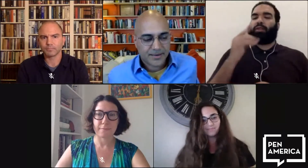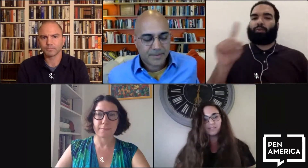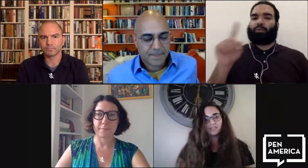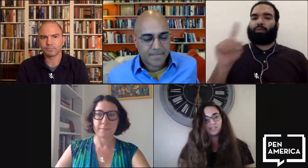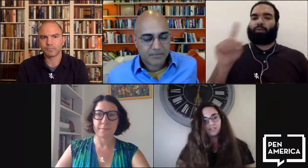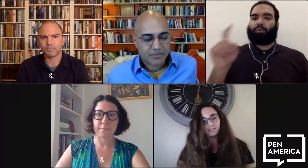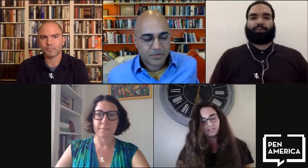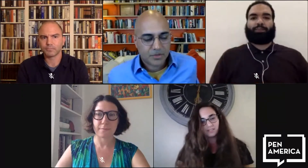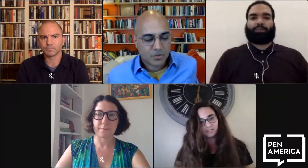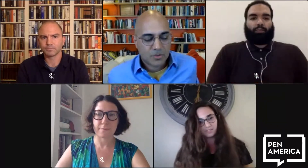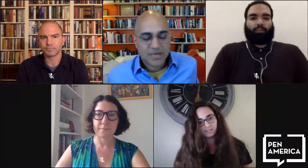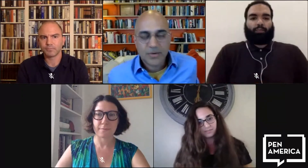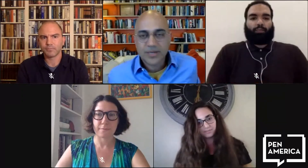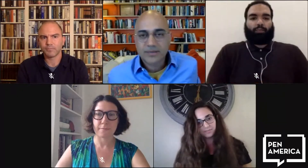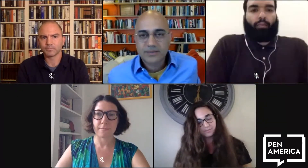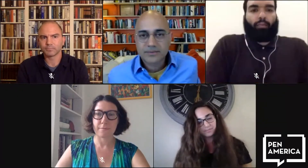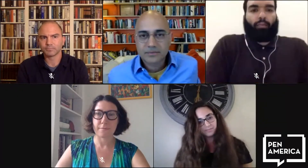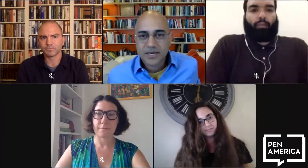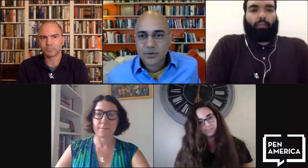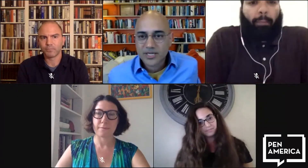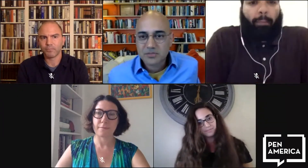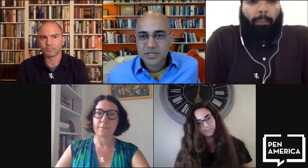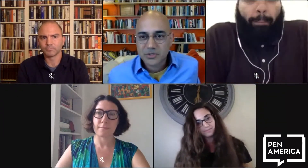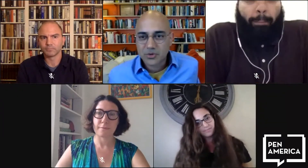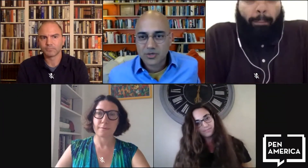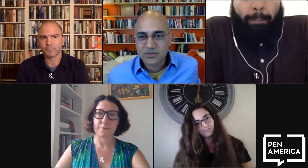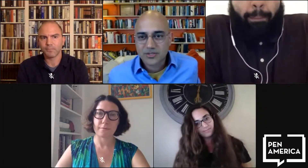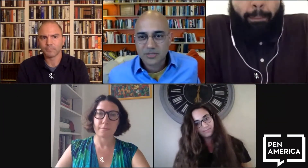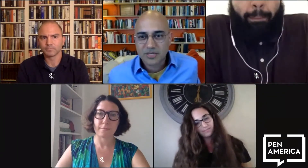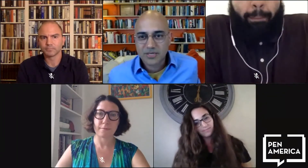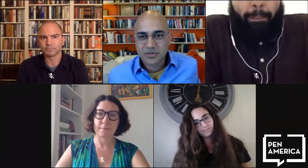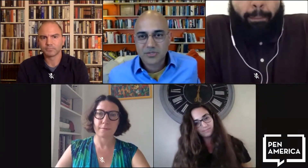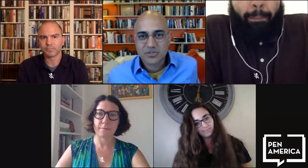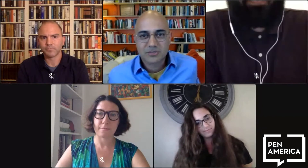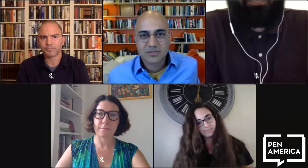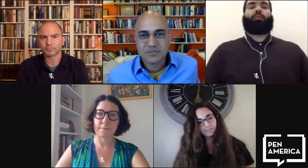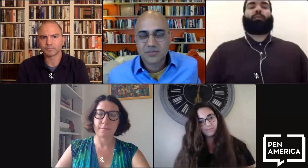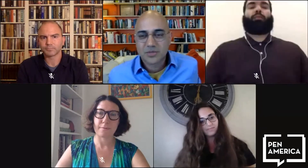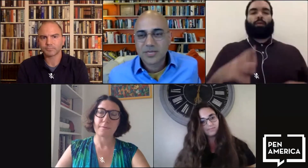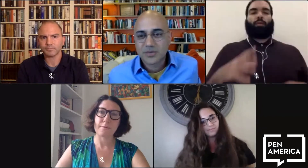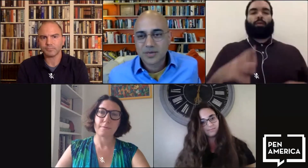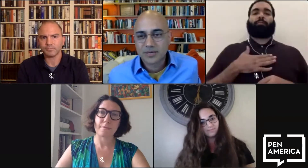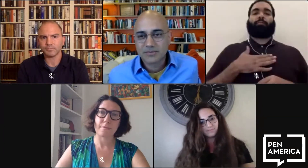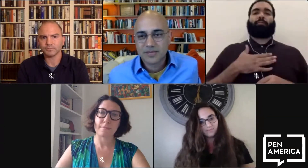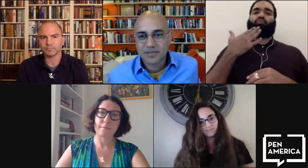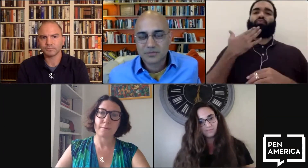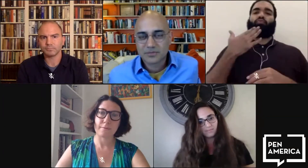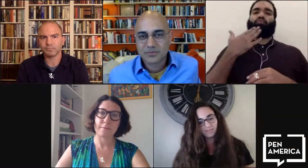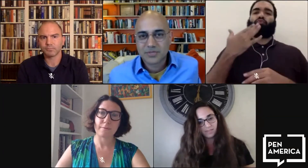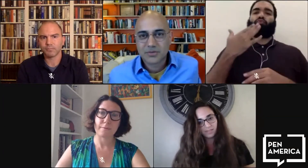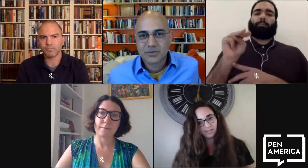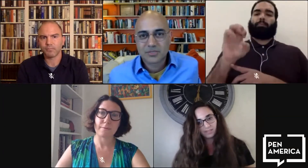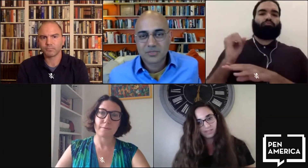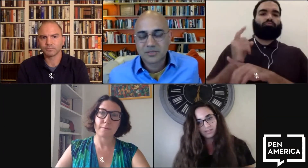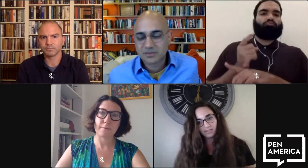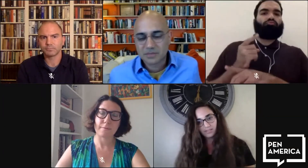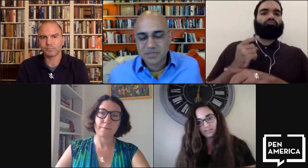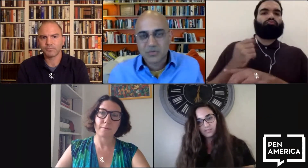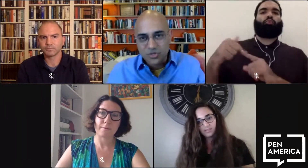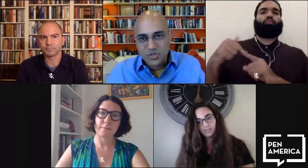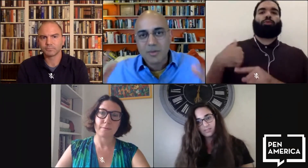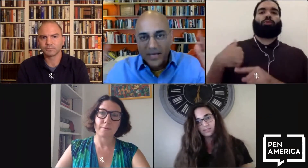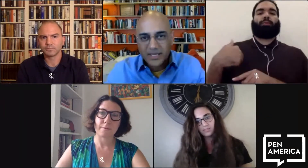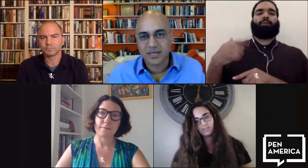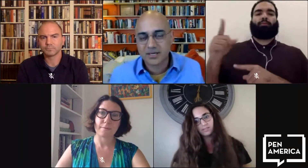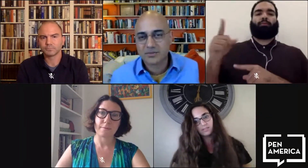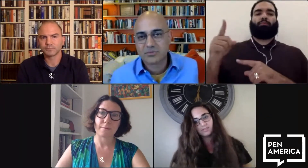that, my greatest mentor, somebody who's been so many great, he's been a mentor